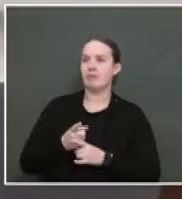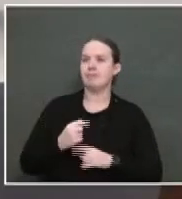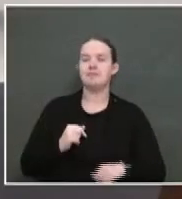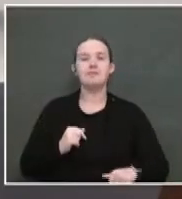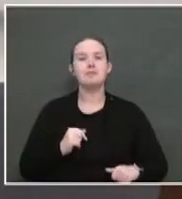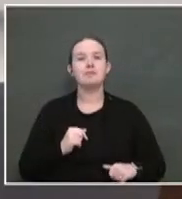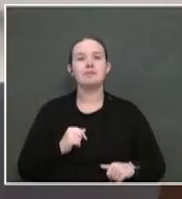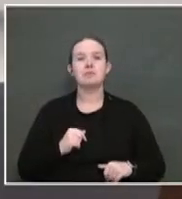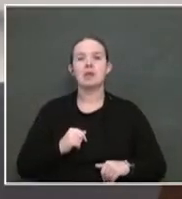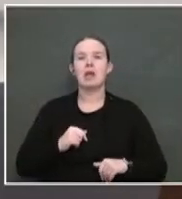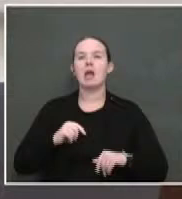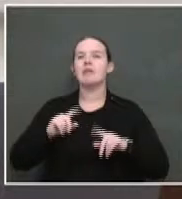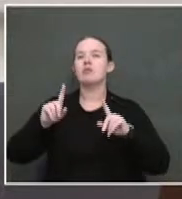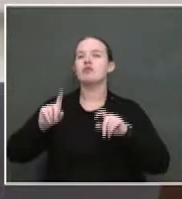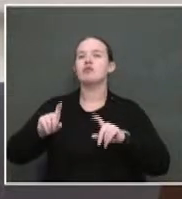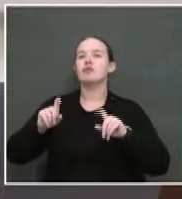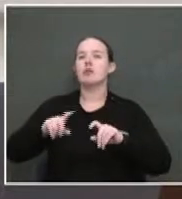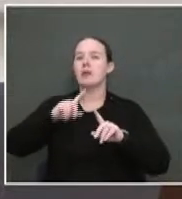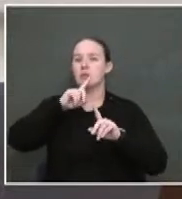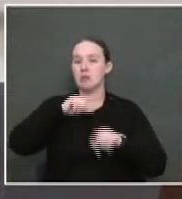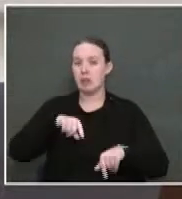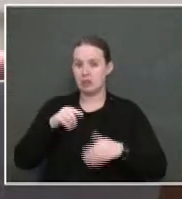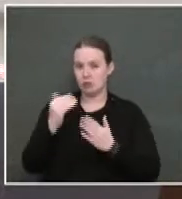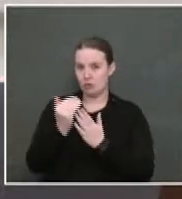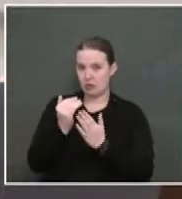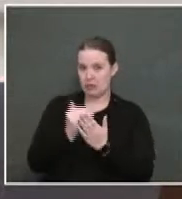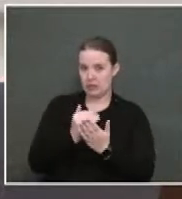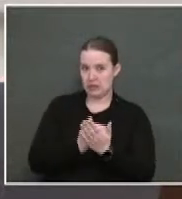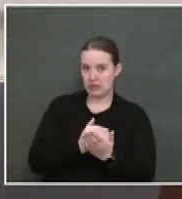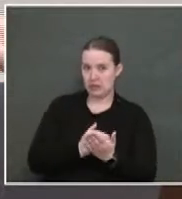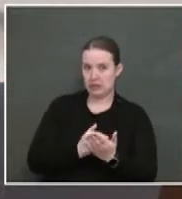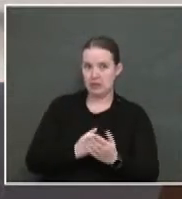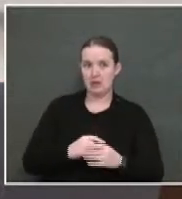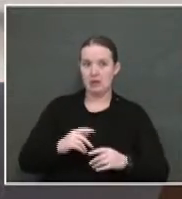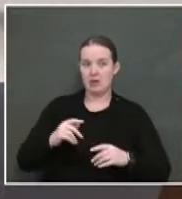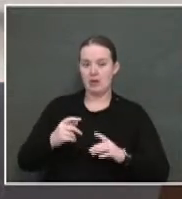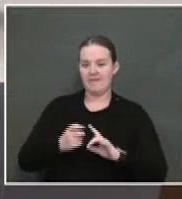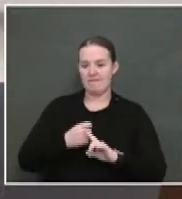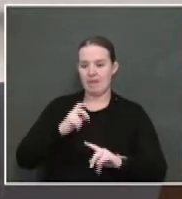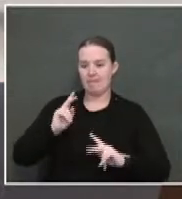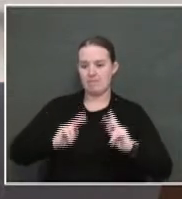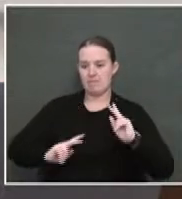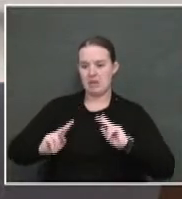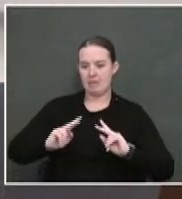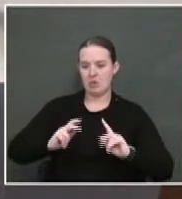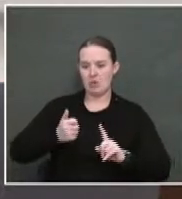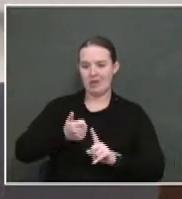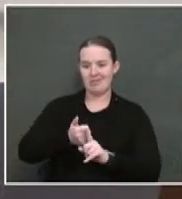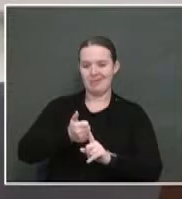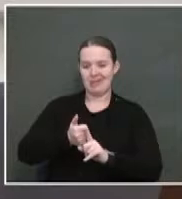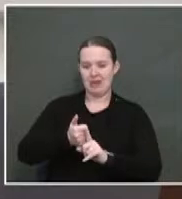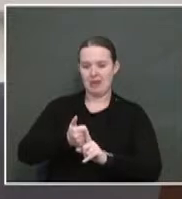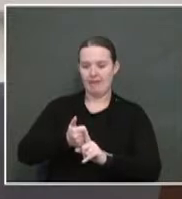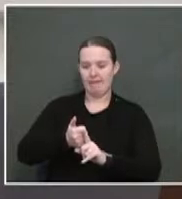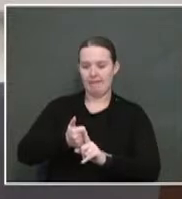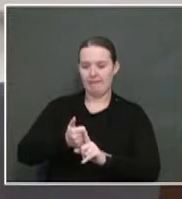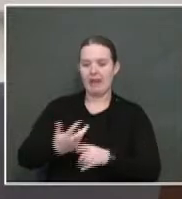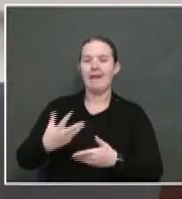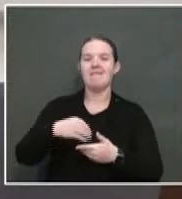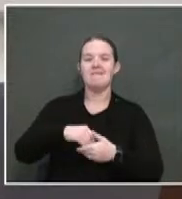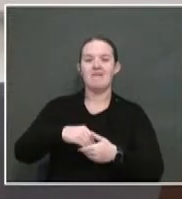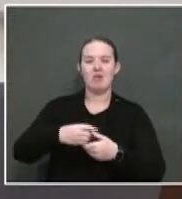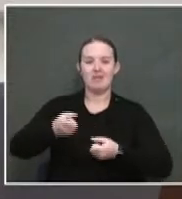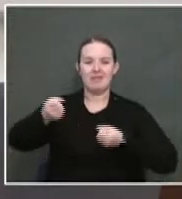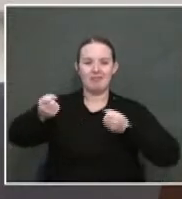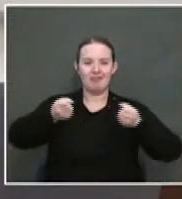then the survey responses that you listed there from folks that are in the like truck